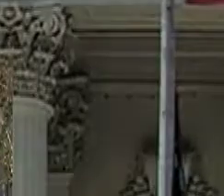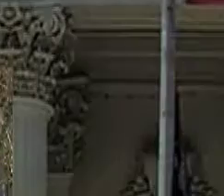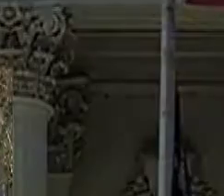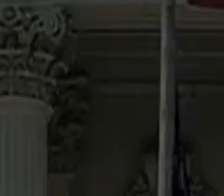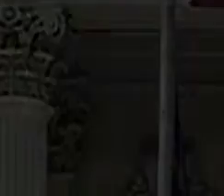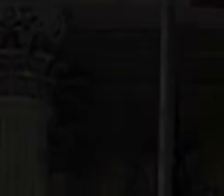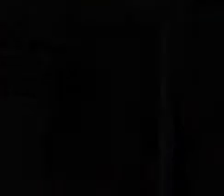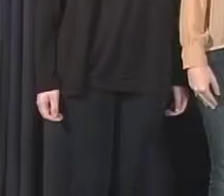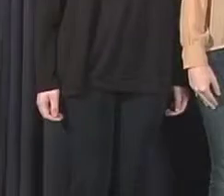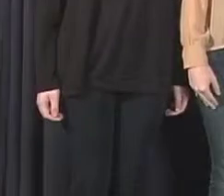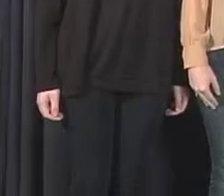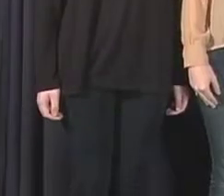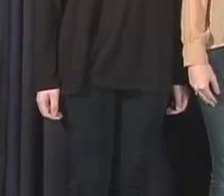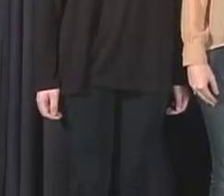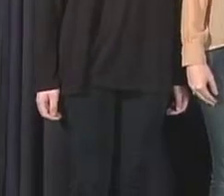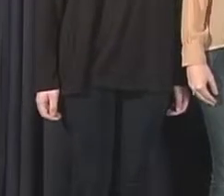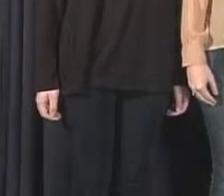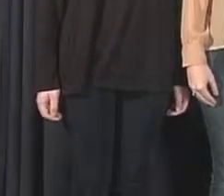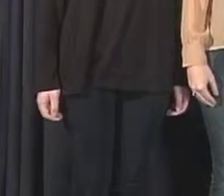Thank you. You may now.